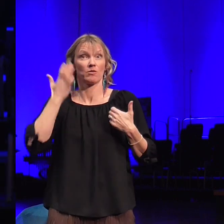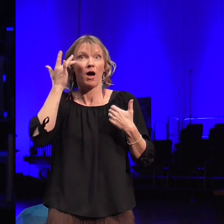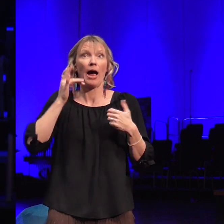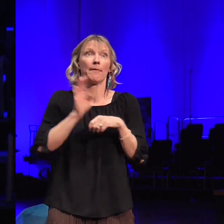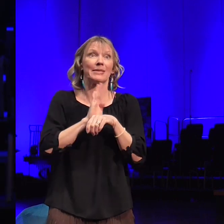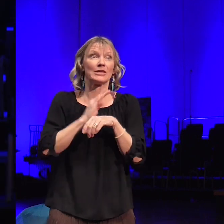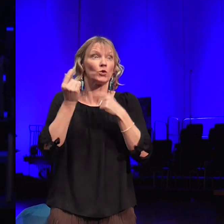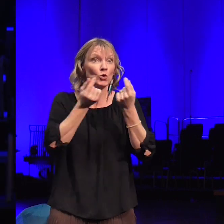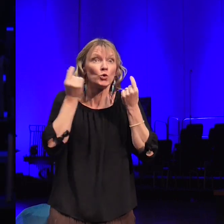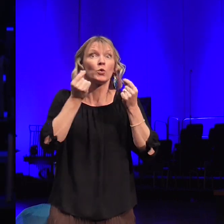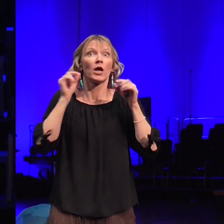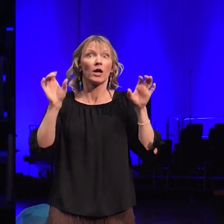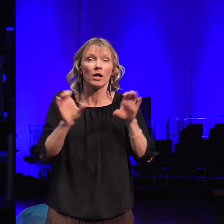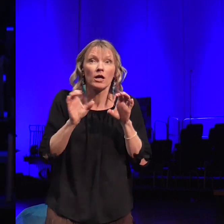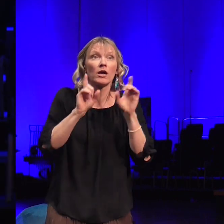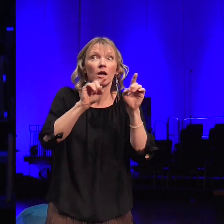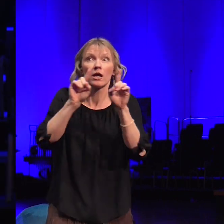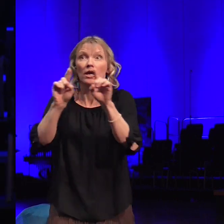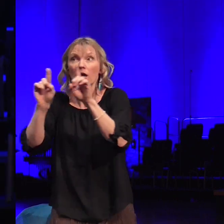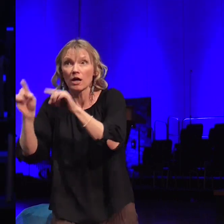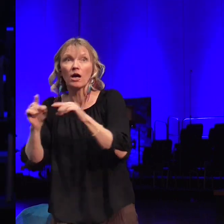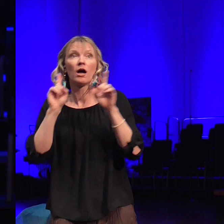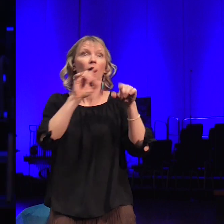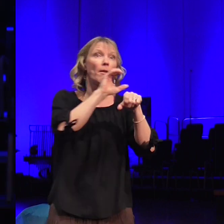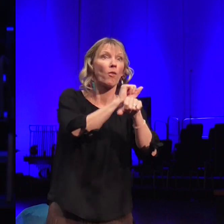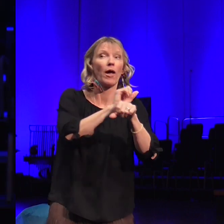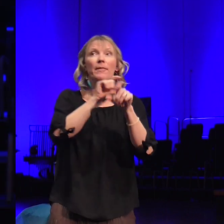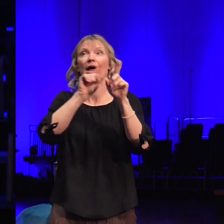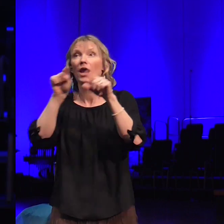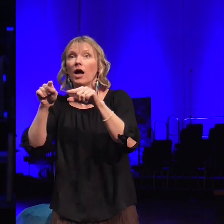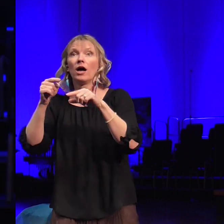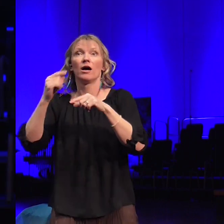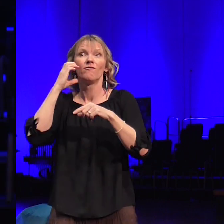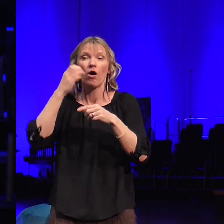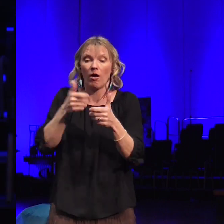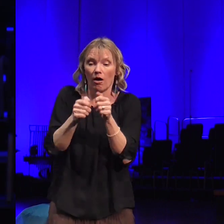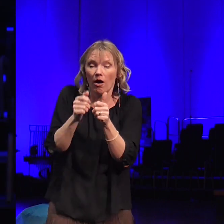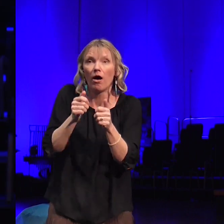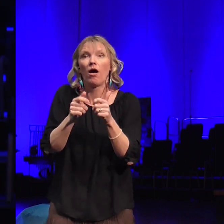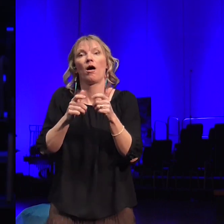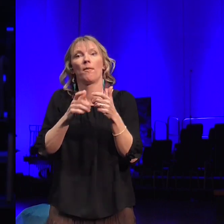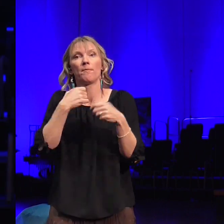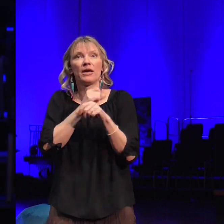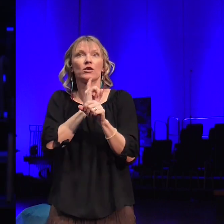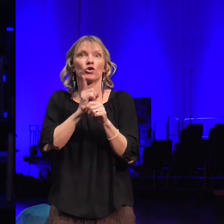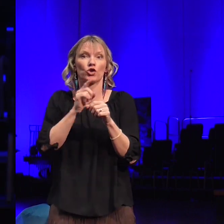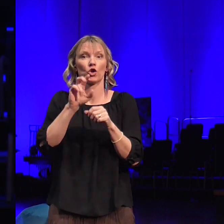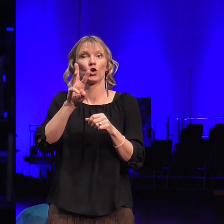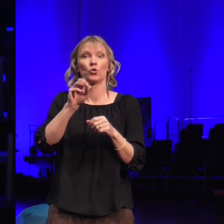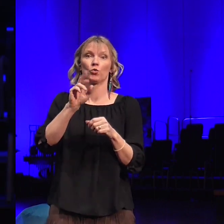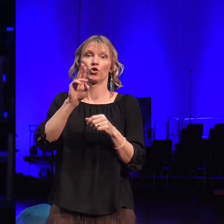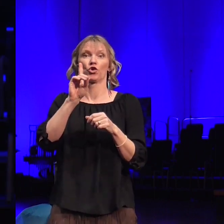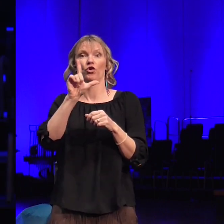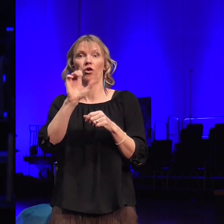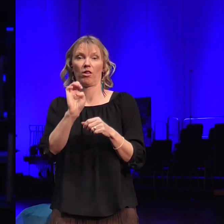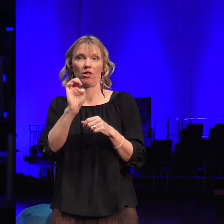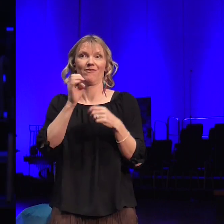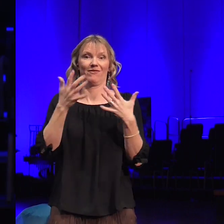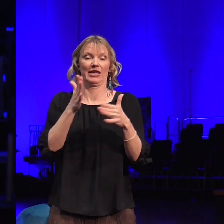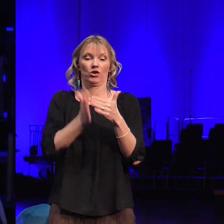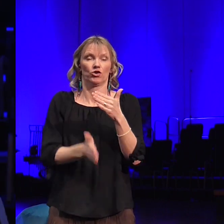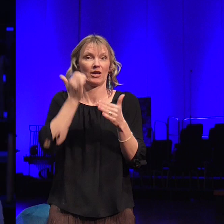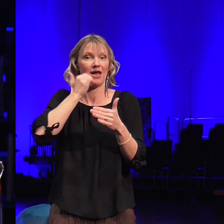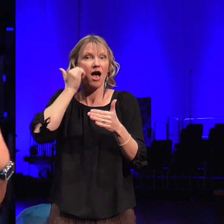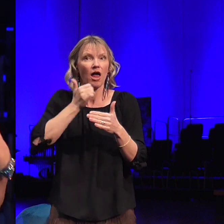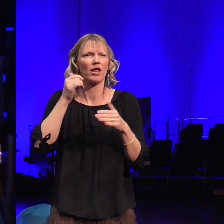going and making appointments and being sure we're here and getting on our devices and making sure we get our Wordle done every day and all the good stuff that we're